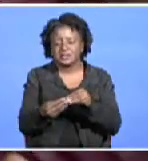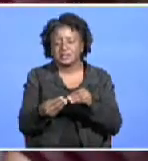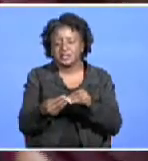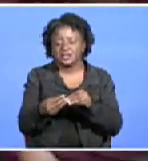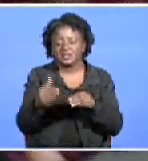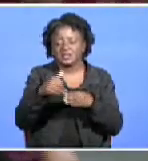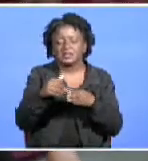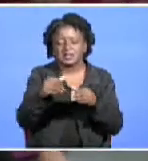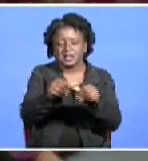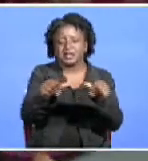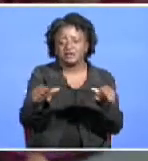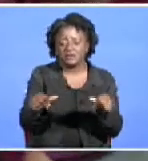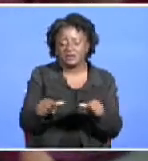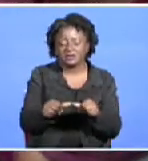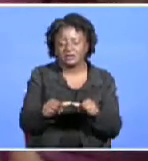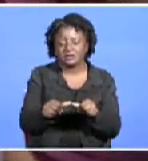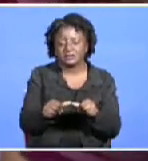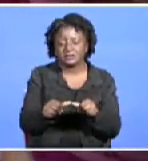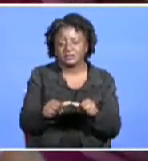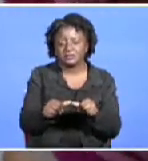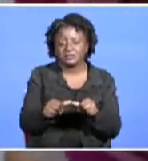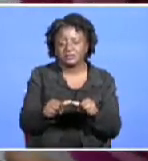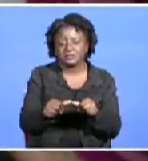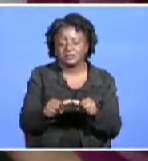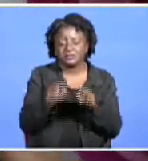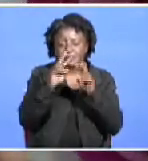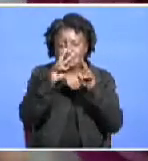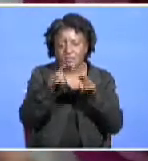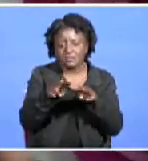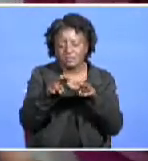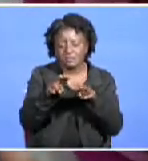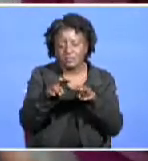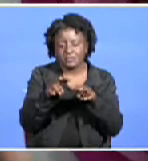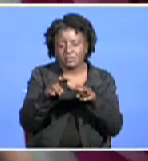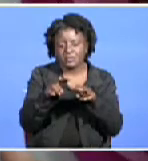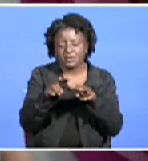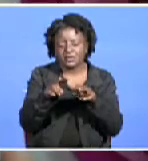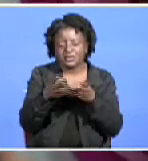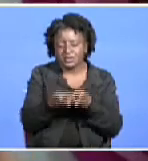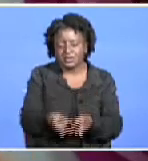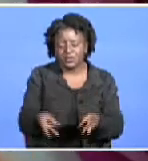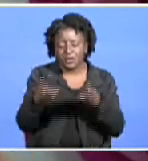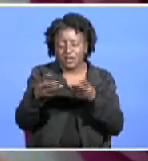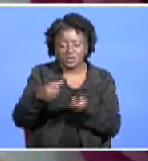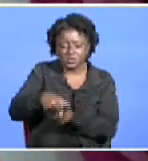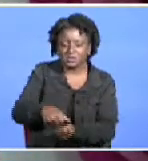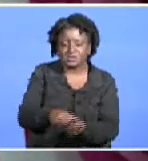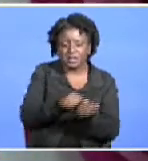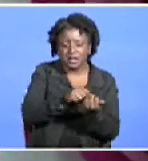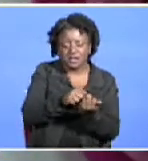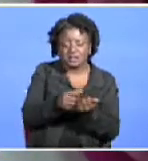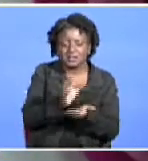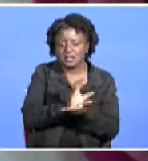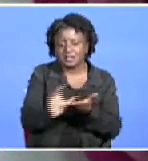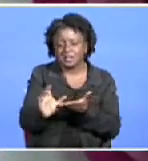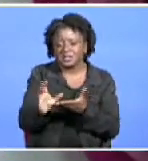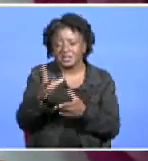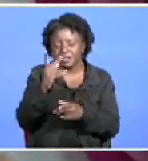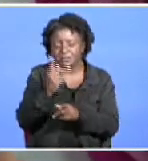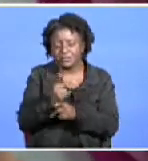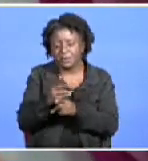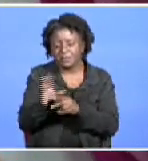where they were most heavily impacted. So monitoring wells were dug, cleaned out, and properly installed under